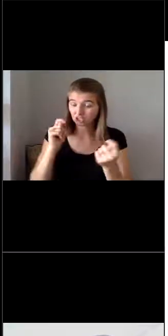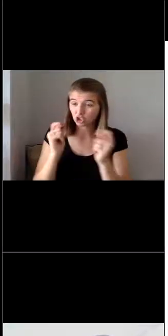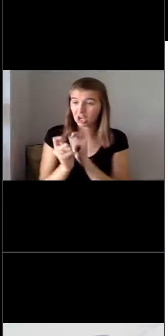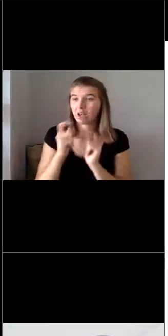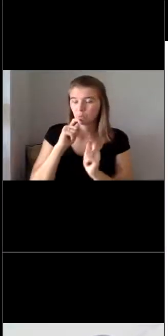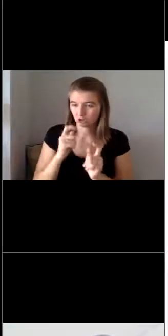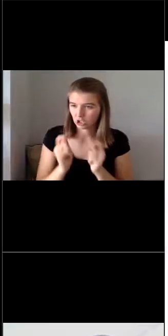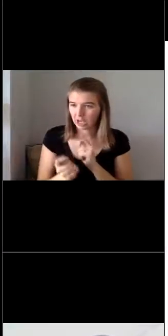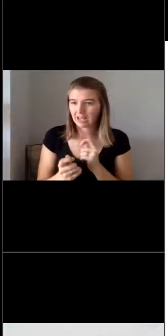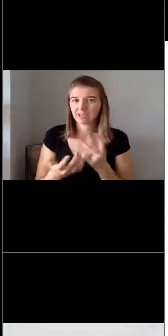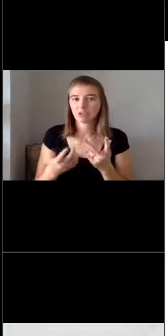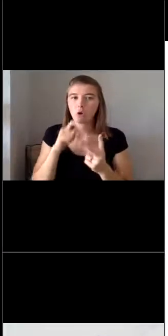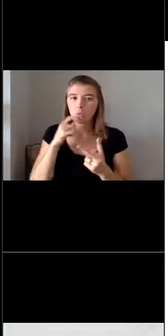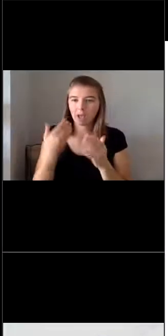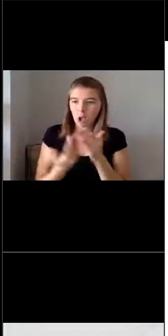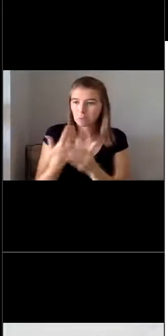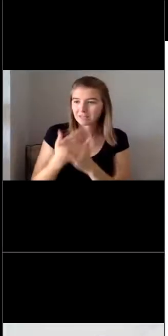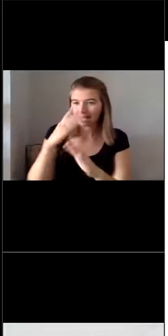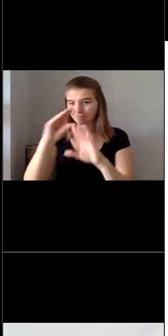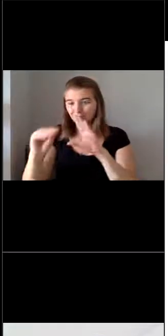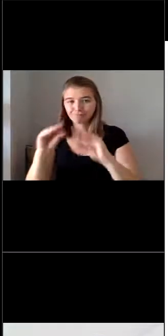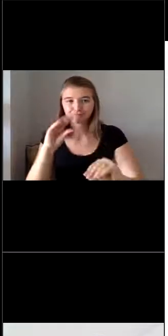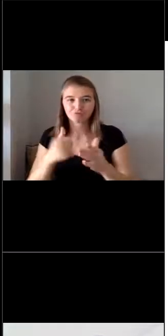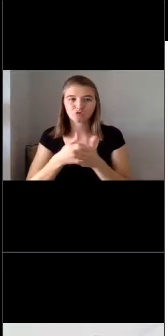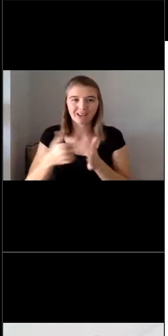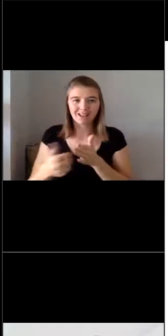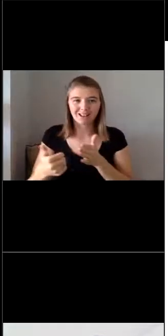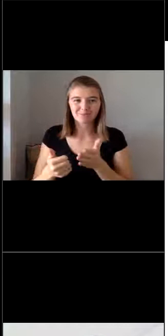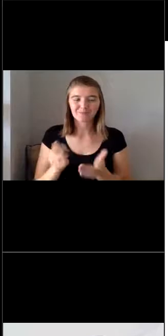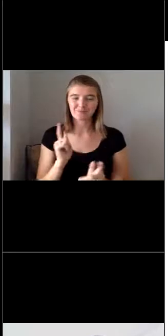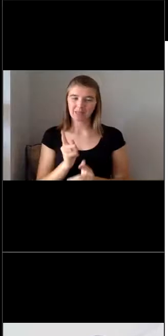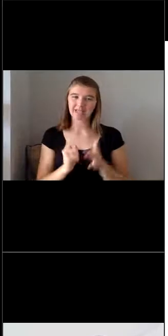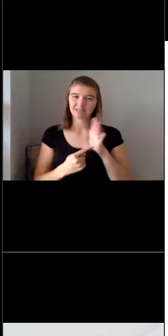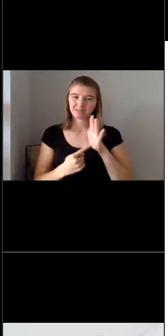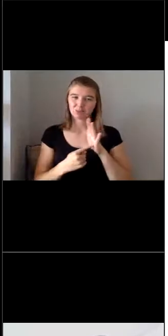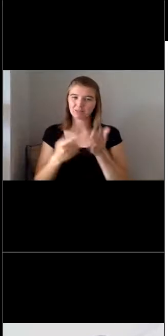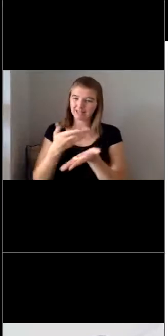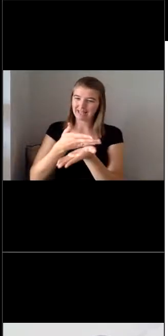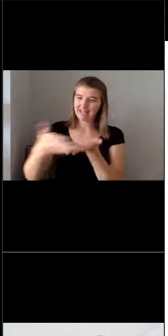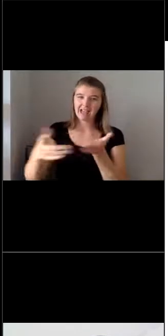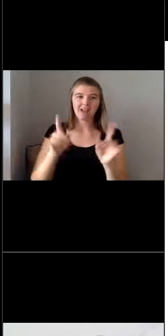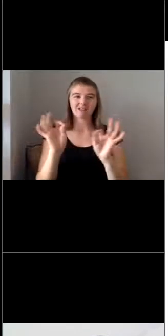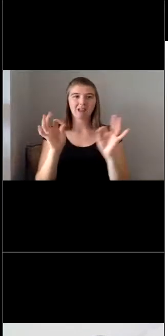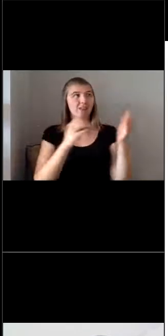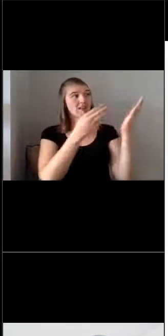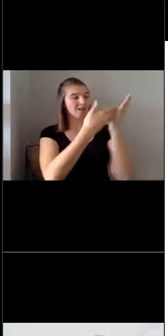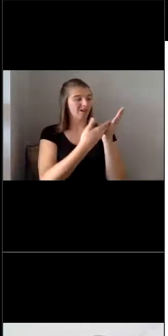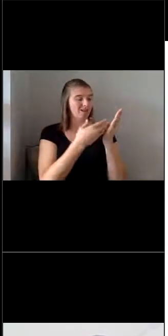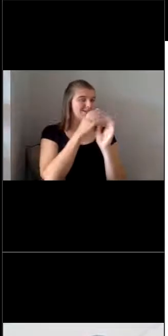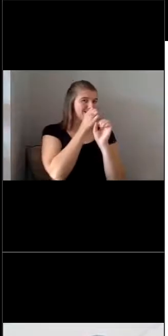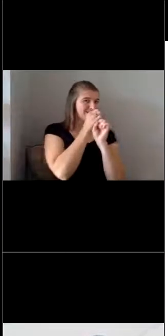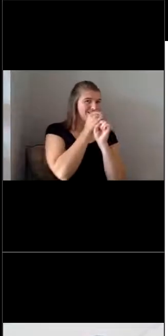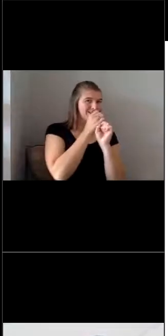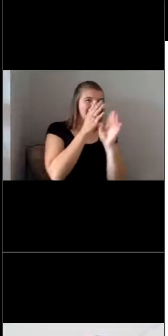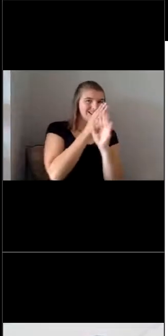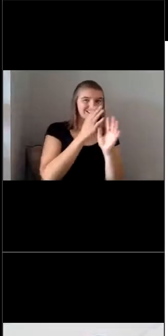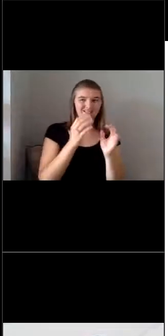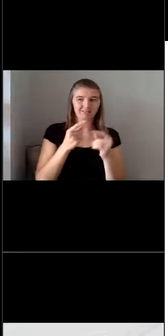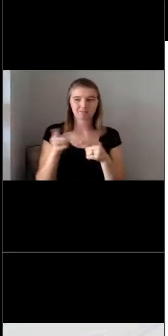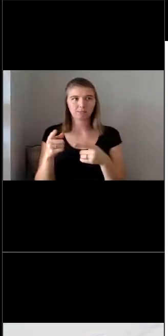Transparency and timeliness. So it was incredibly important to ensure that